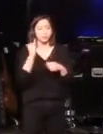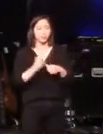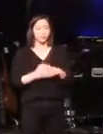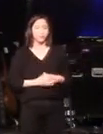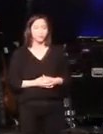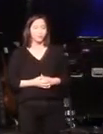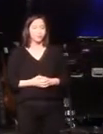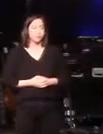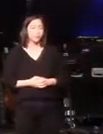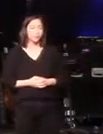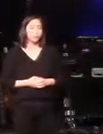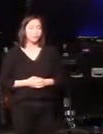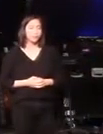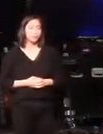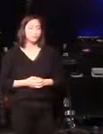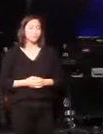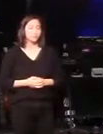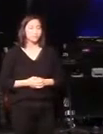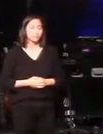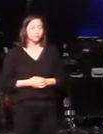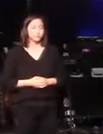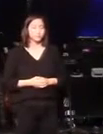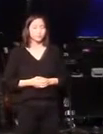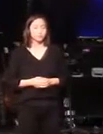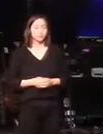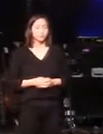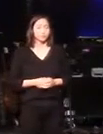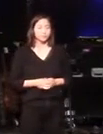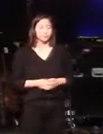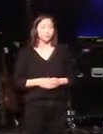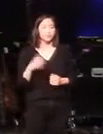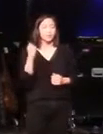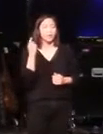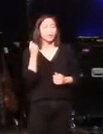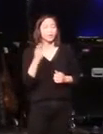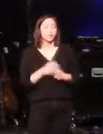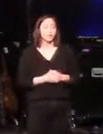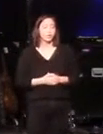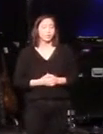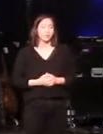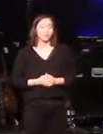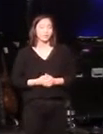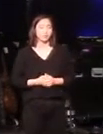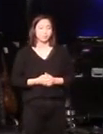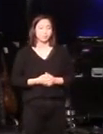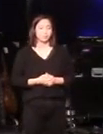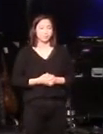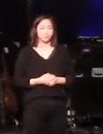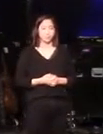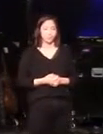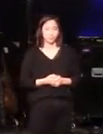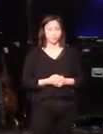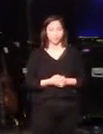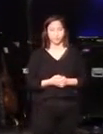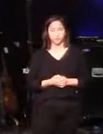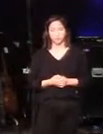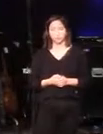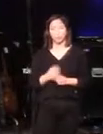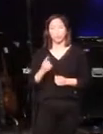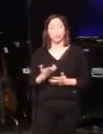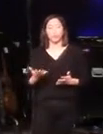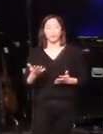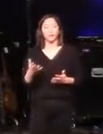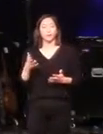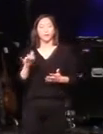I want you to understand that in the same way that churches, because this is what's being written to this church, I do believe applies to you